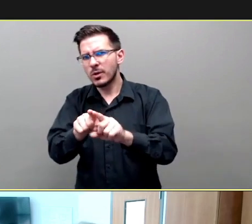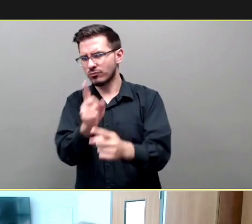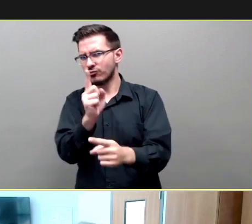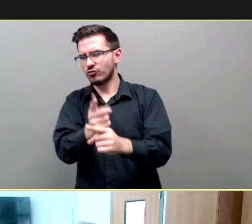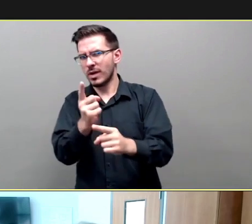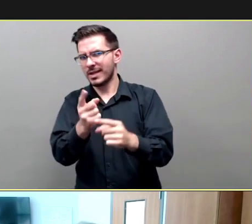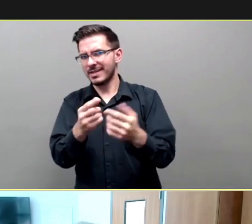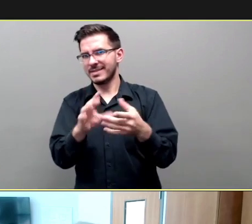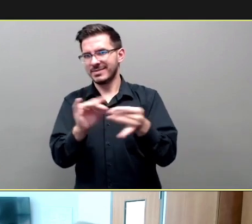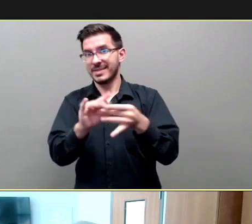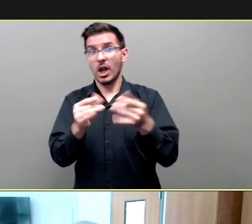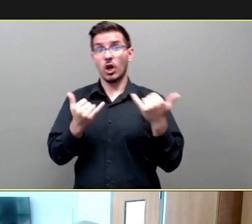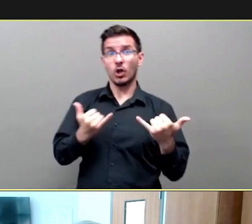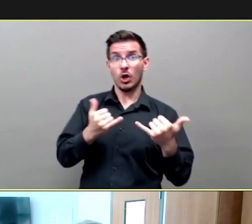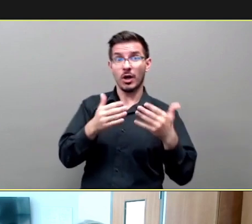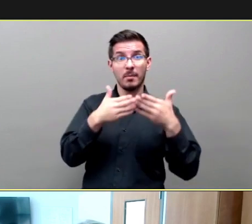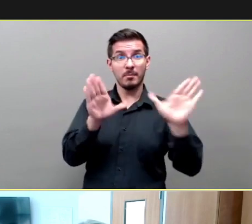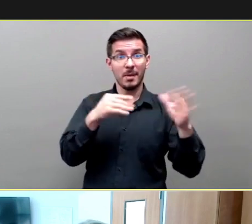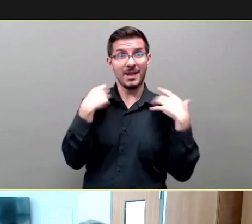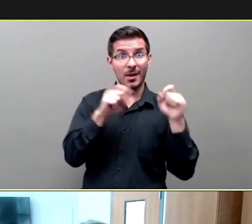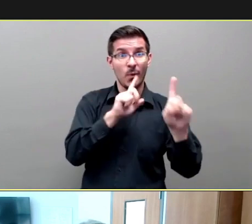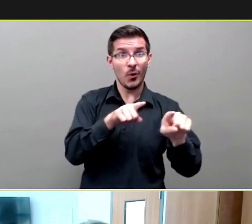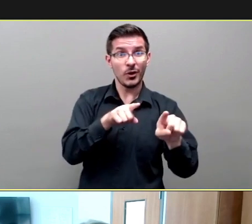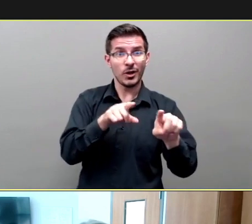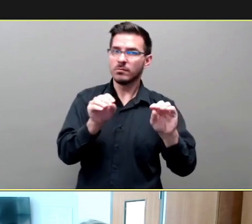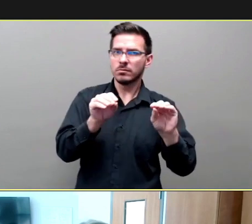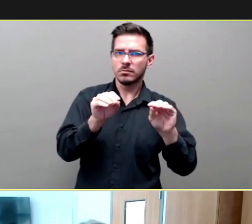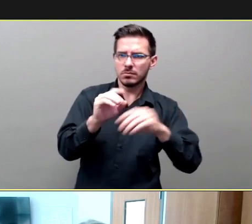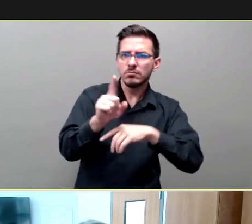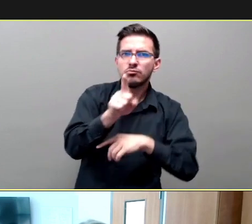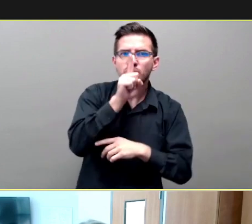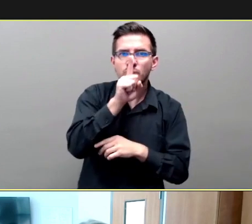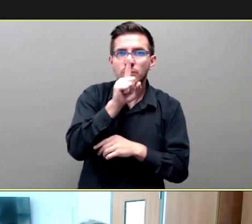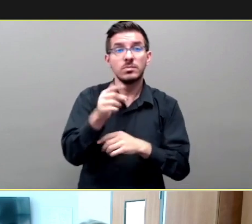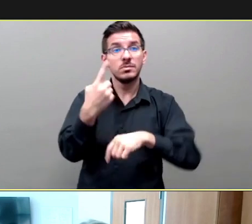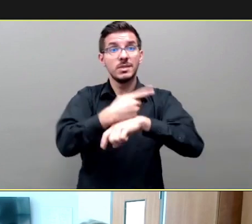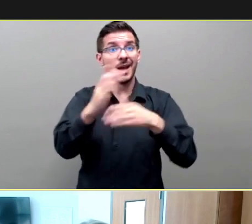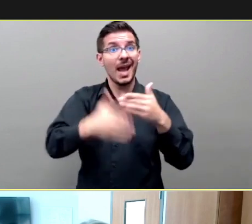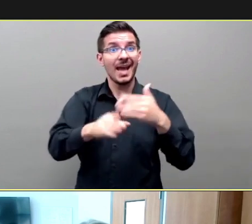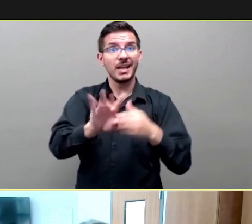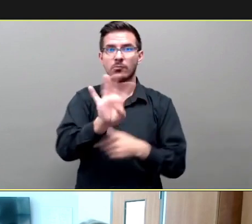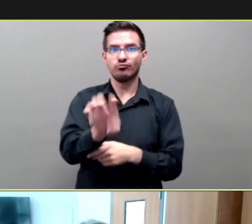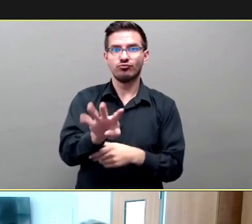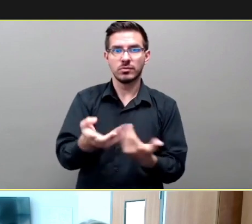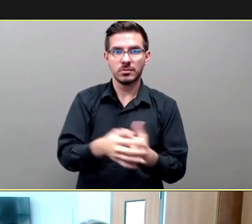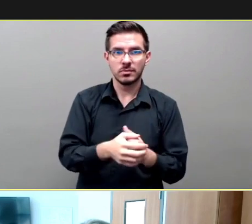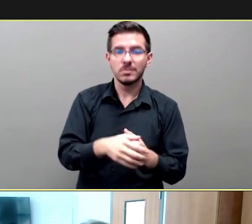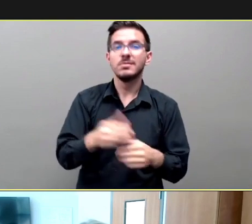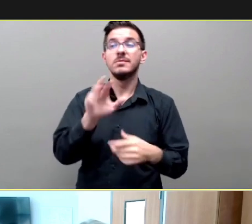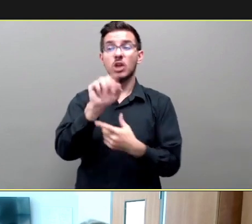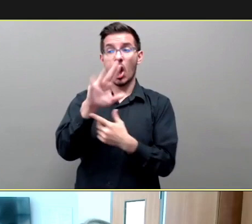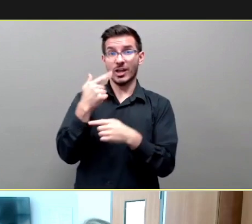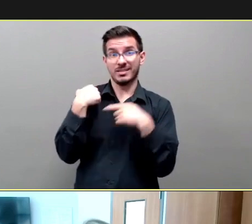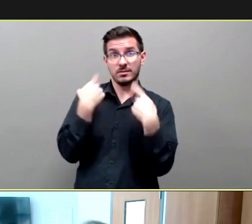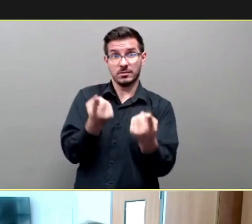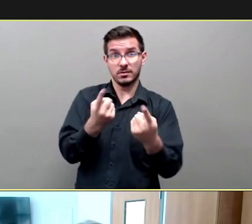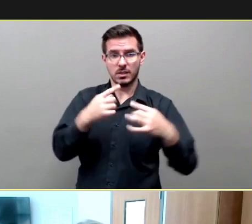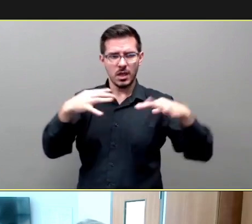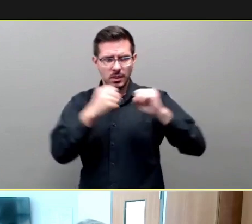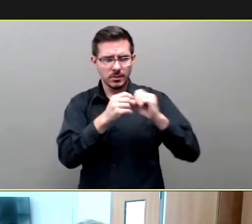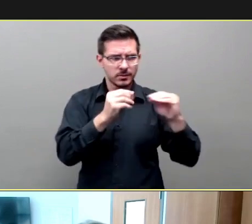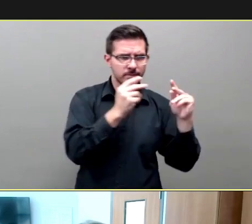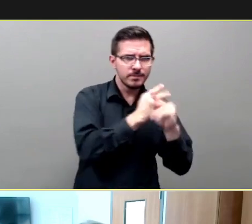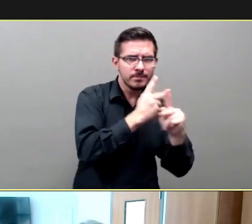the current public health order doesn't have an end date. Unlike all of the others, we spent a lot of time in August consolidating everything, keeping